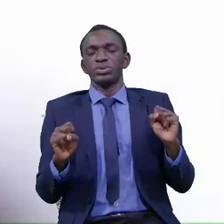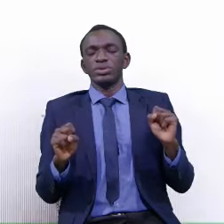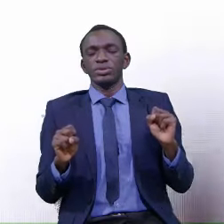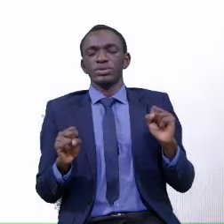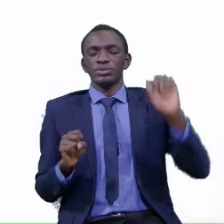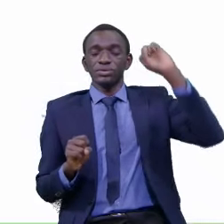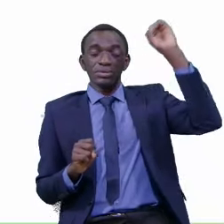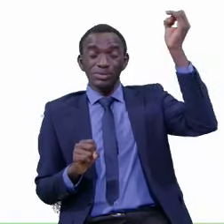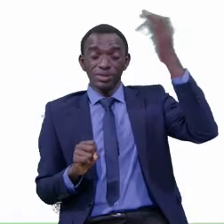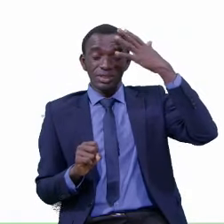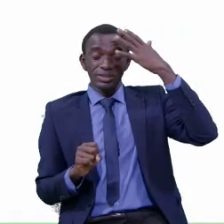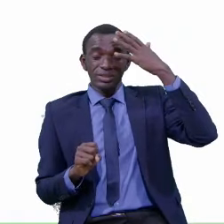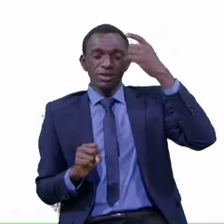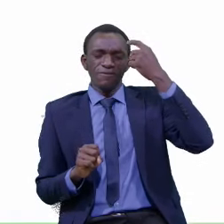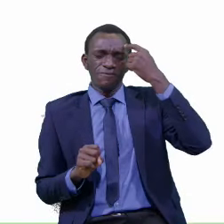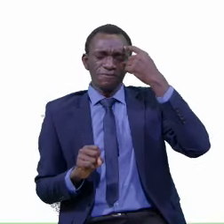Grace for